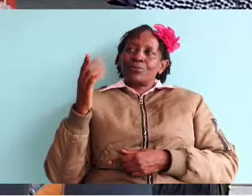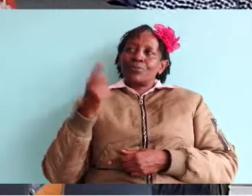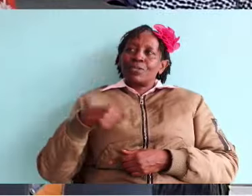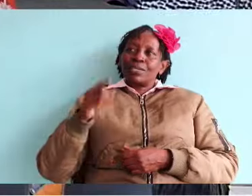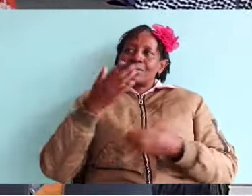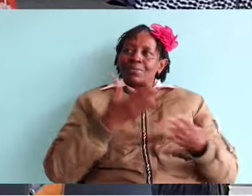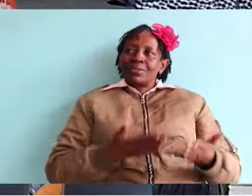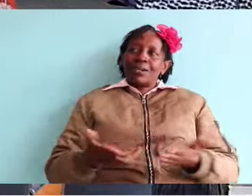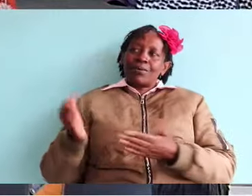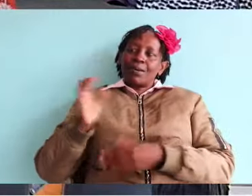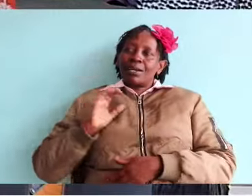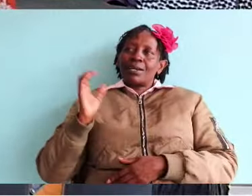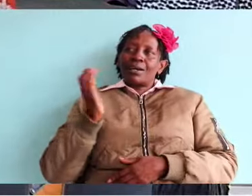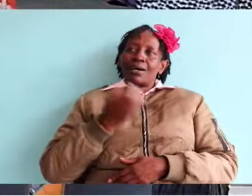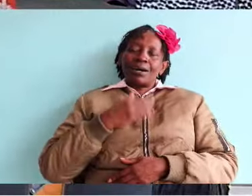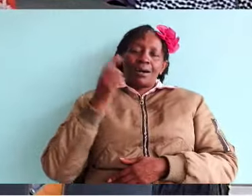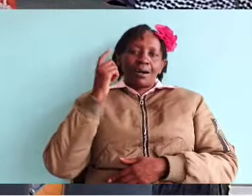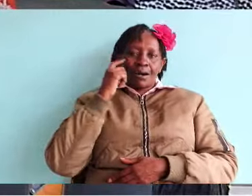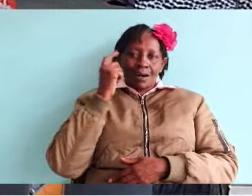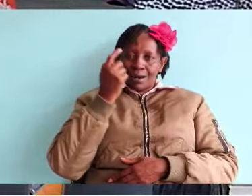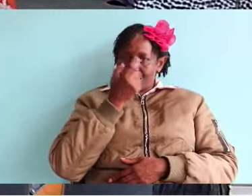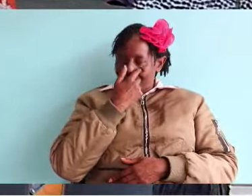we lift our